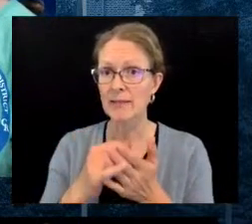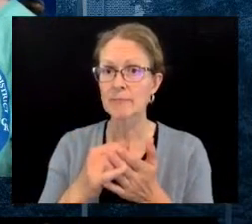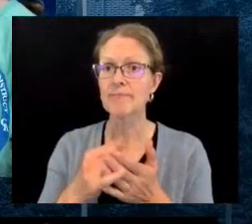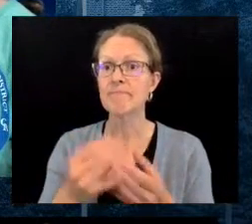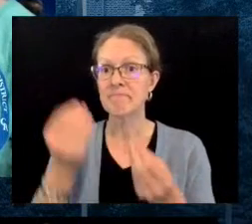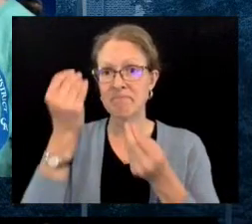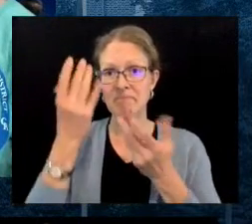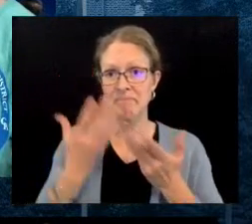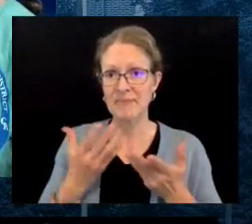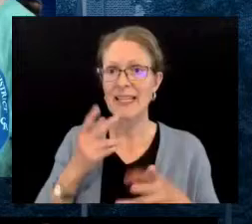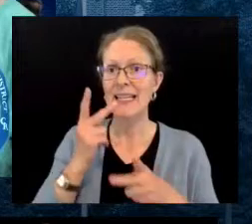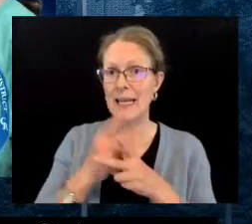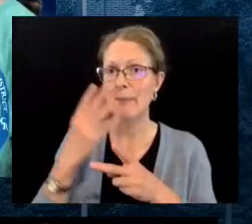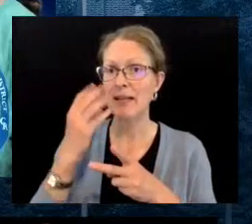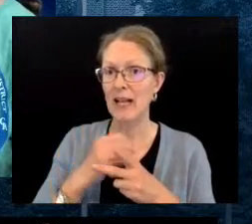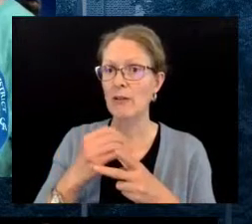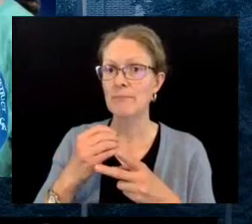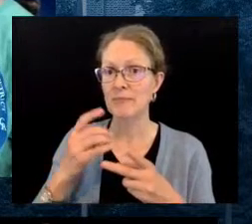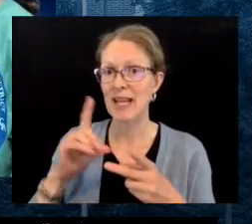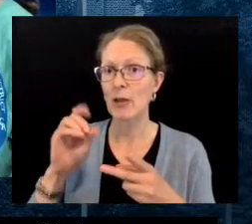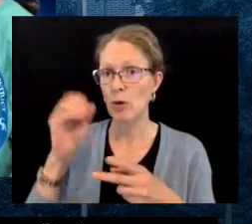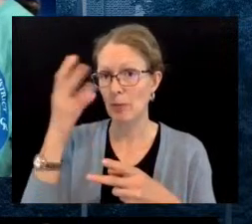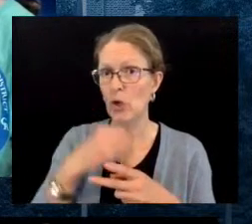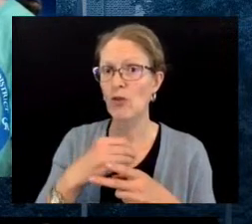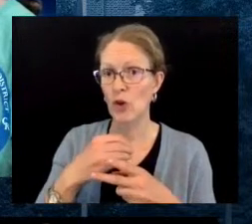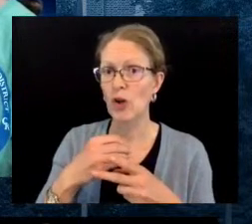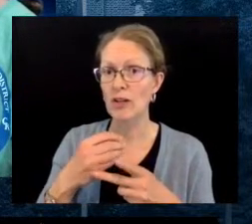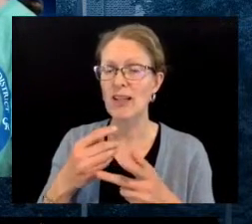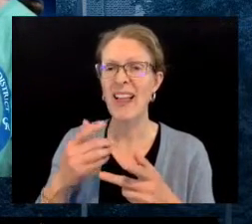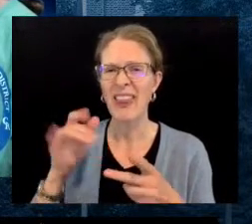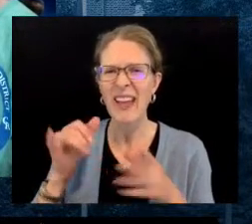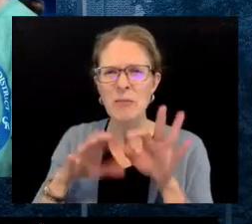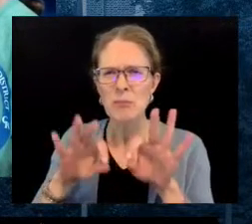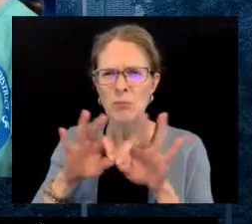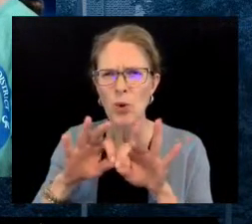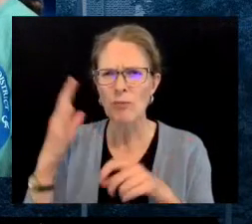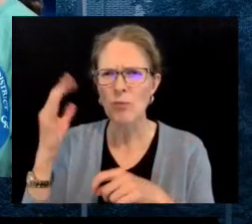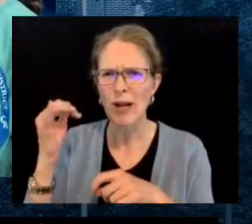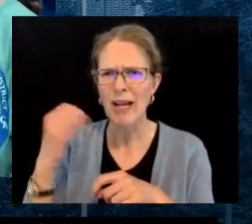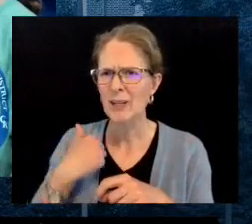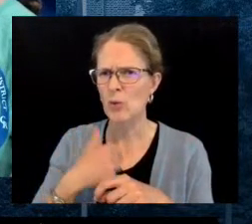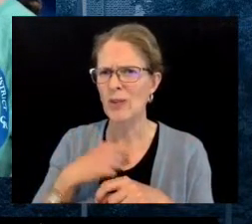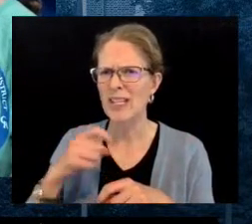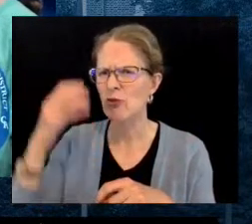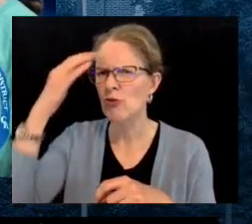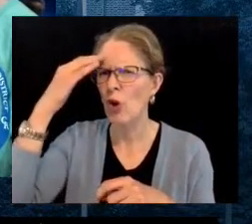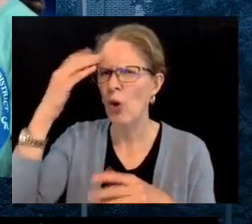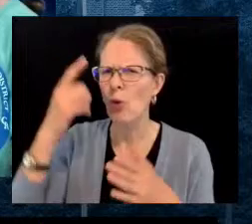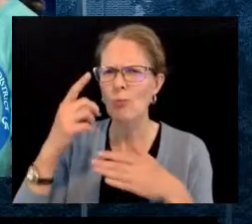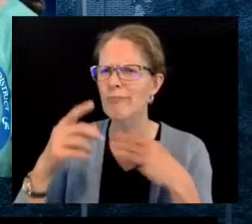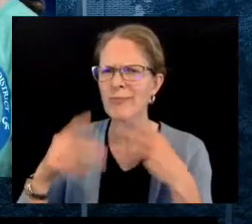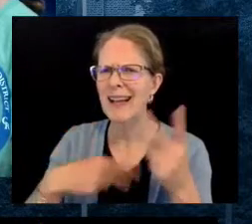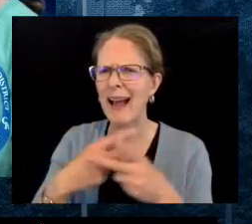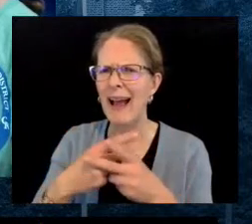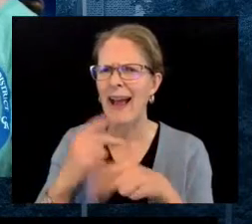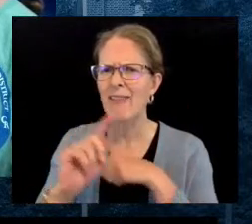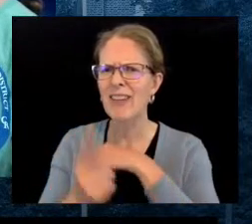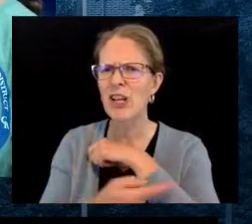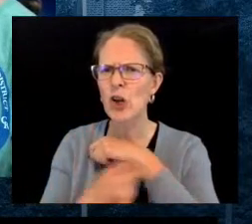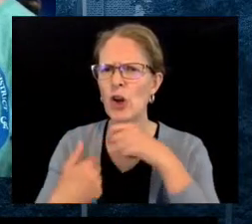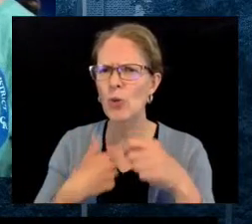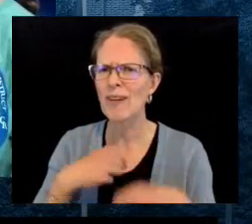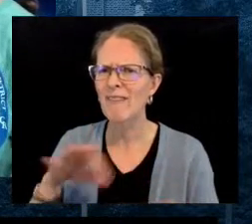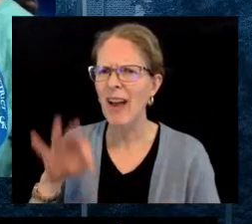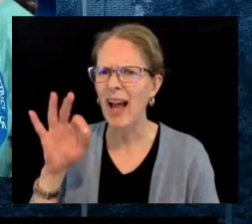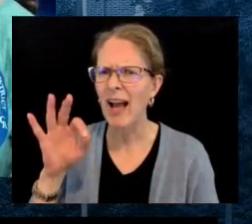And this is important so we can tell what kind of litter we're getting, so we can, do some advertising to try to stop that